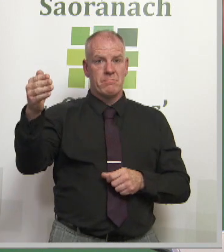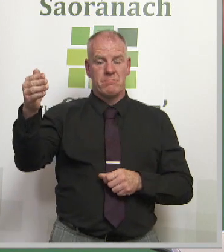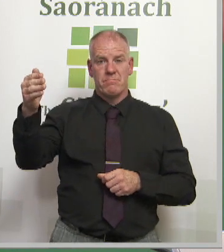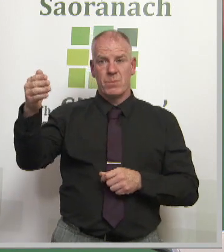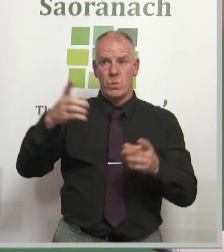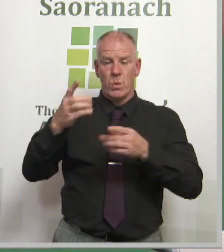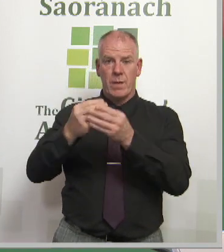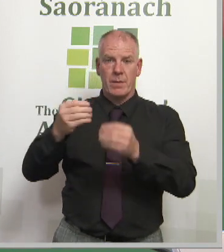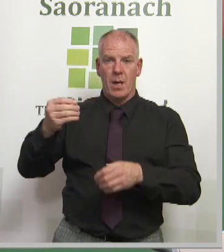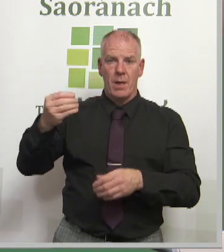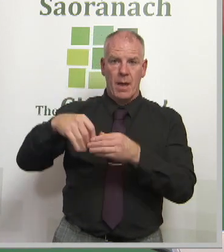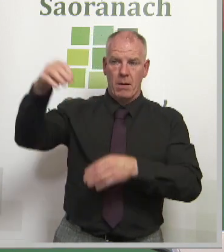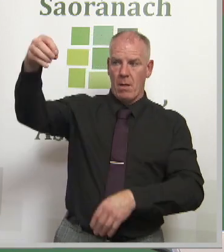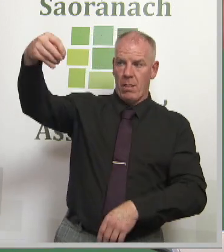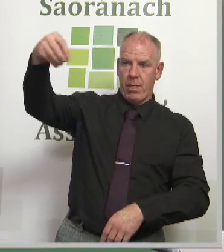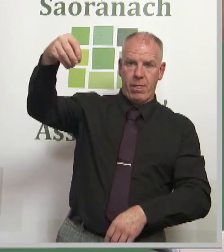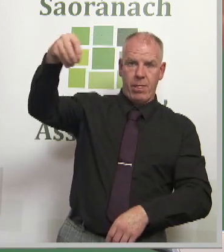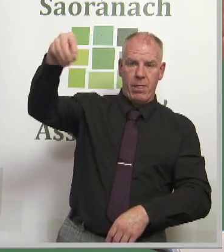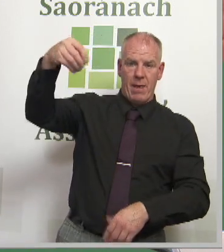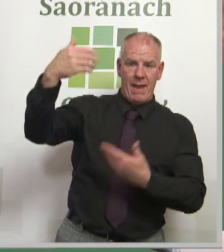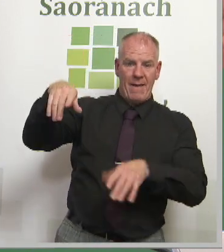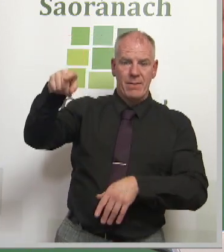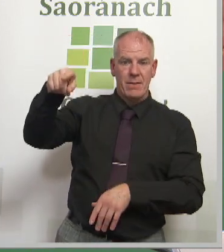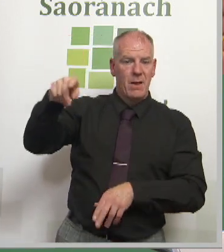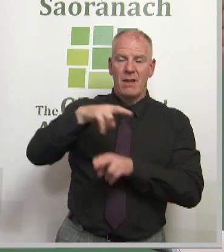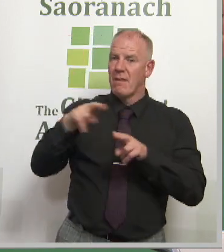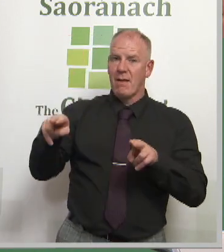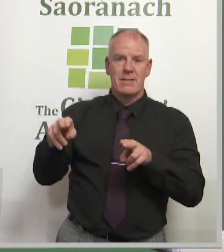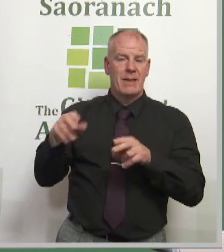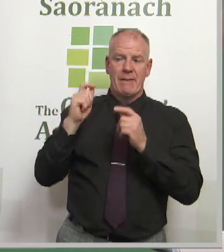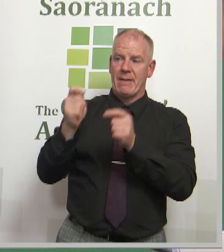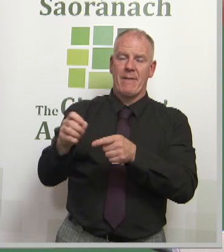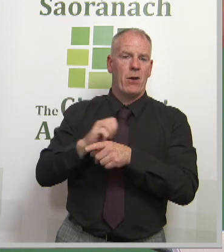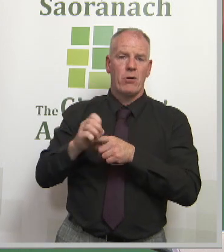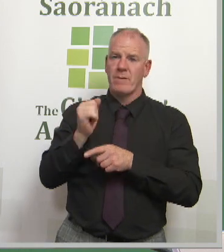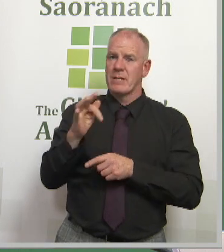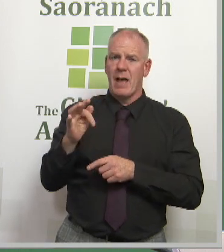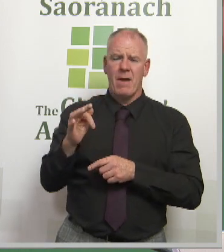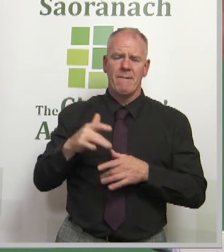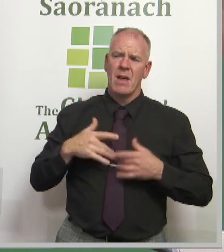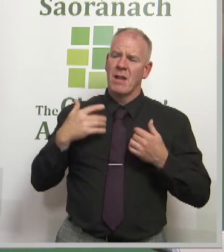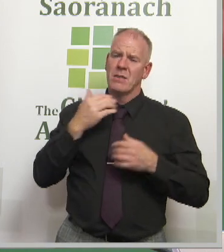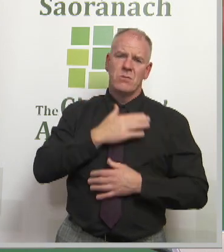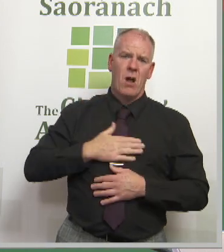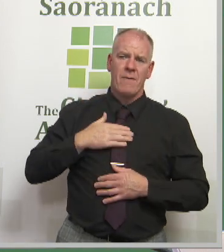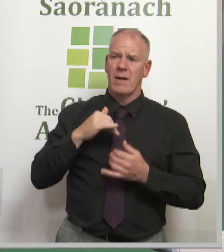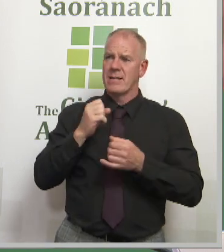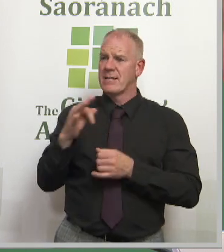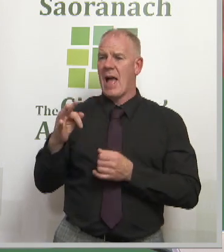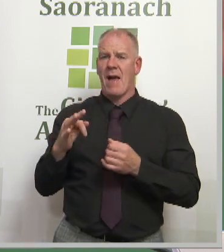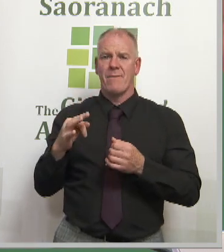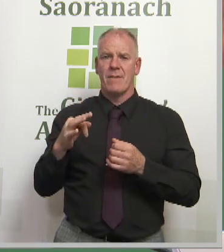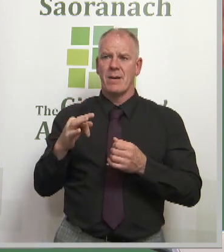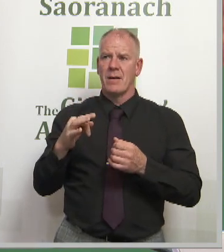dry. They basically were not given the capacity. I felt sorry for the rangers on the ground who had to deal